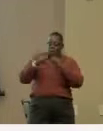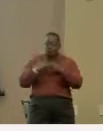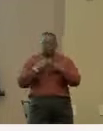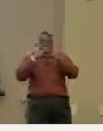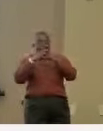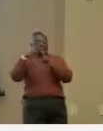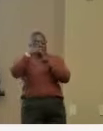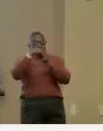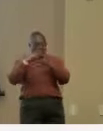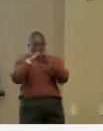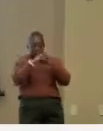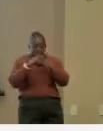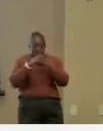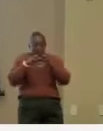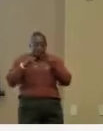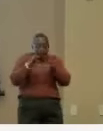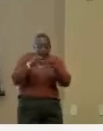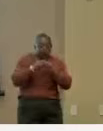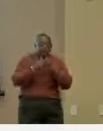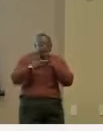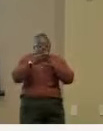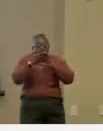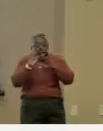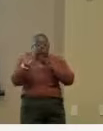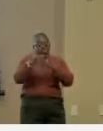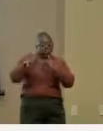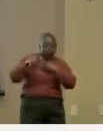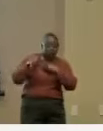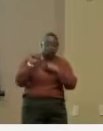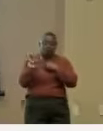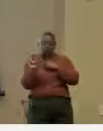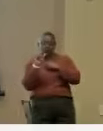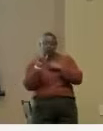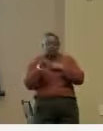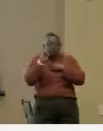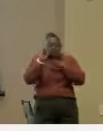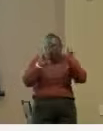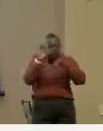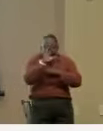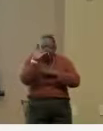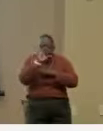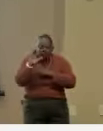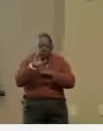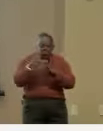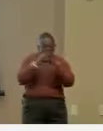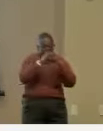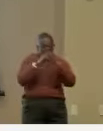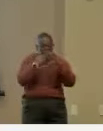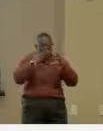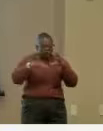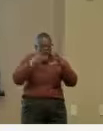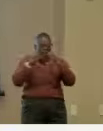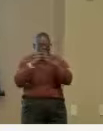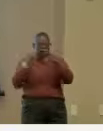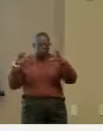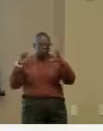immune system, for activation, and T cells fulfill their purposes specifically by finding the harmful cells and